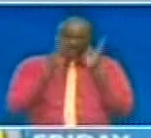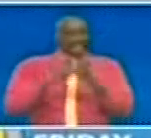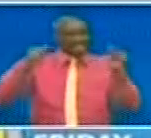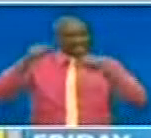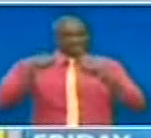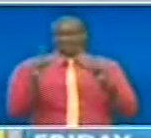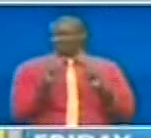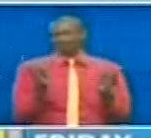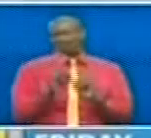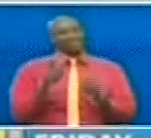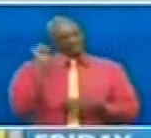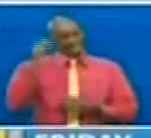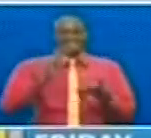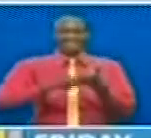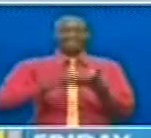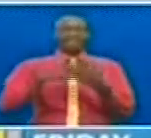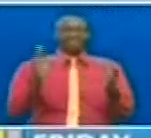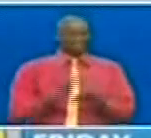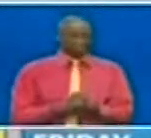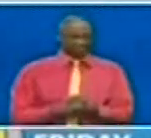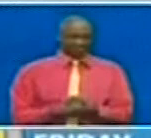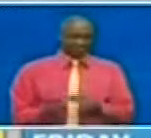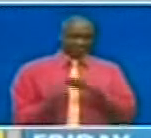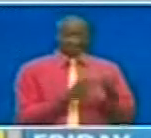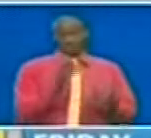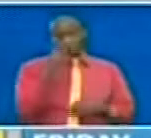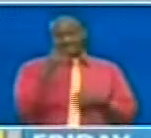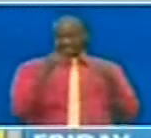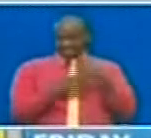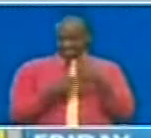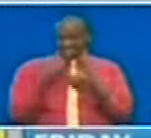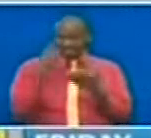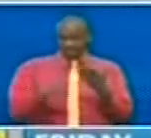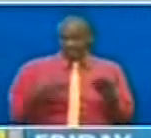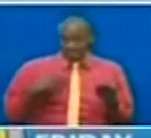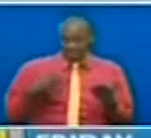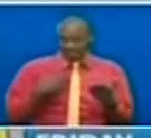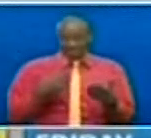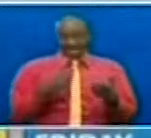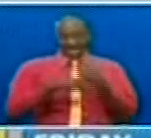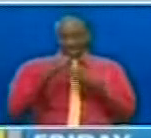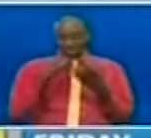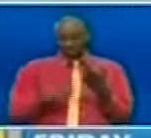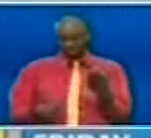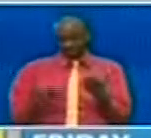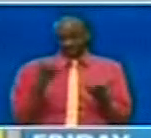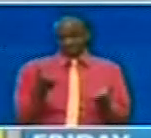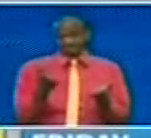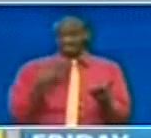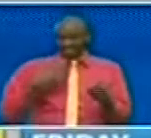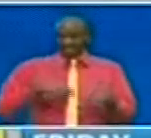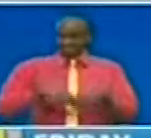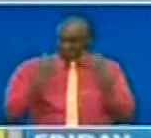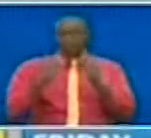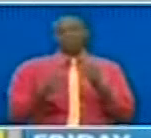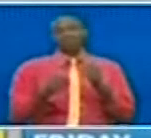to which Kenya is a signatory. Section 26, which dealt with the Evidence Act as amended, would violate the constitutional